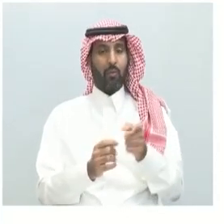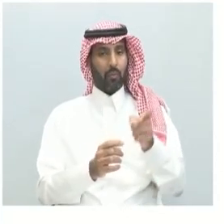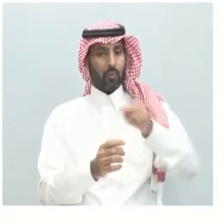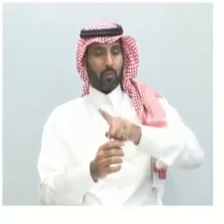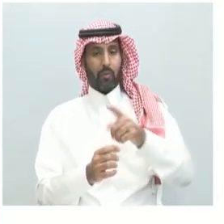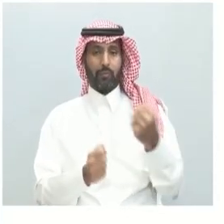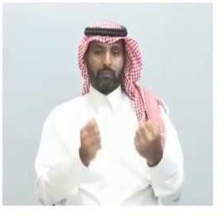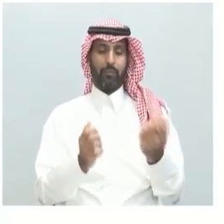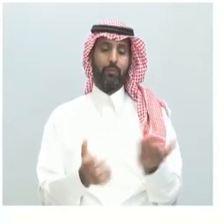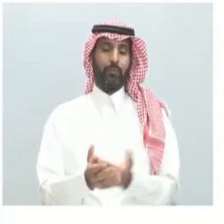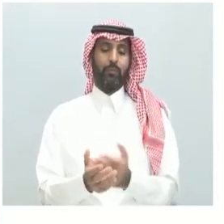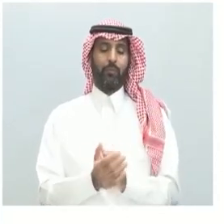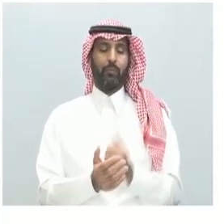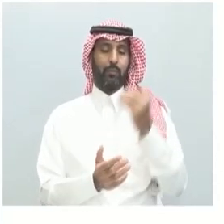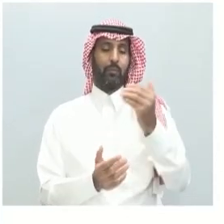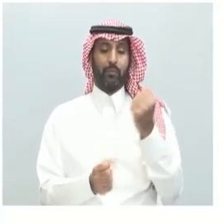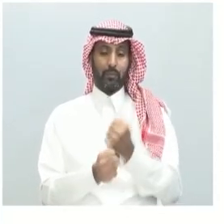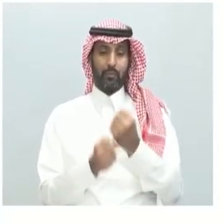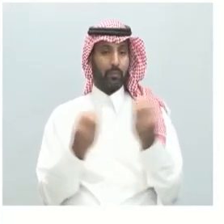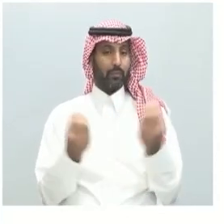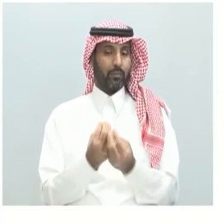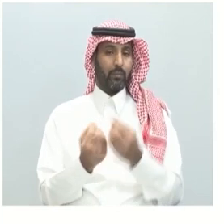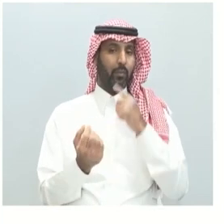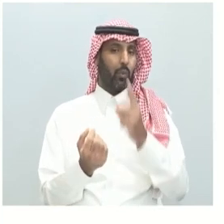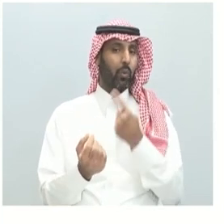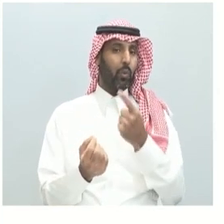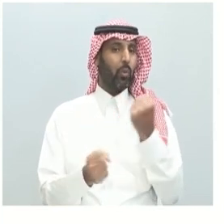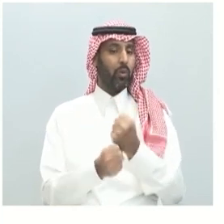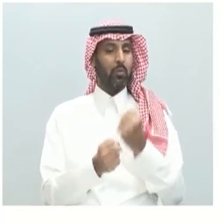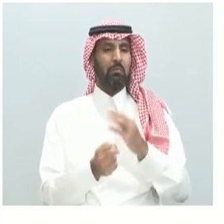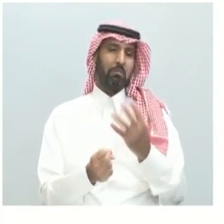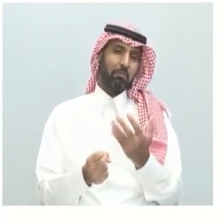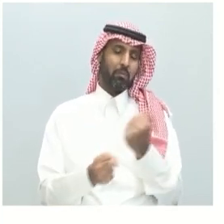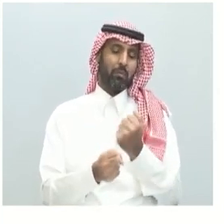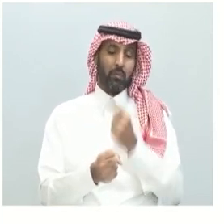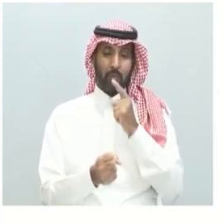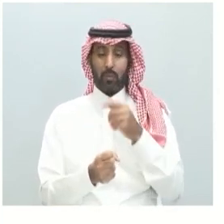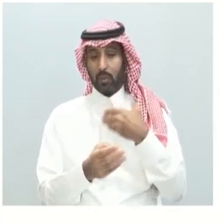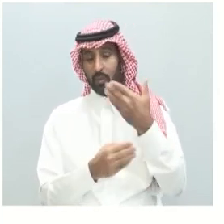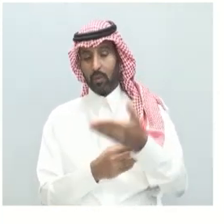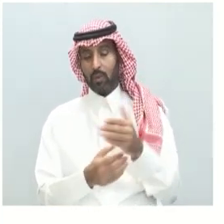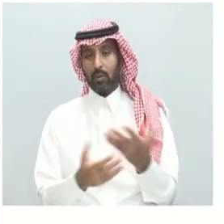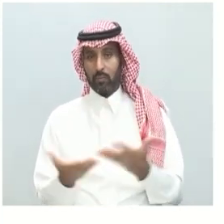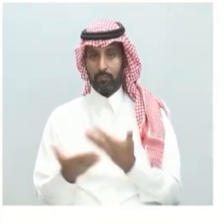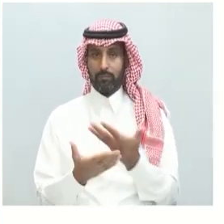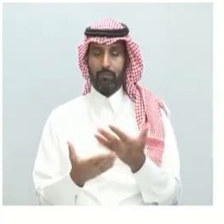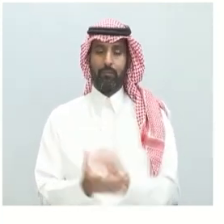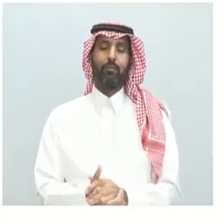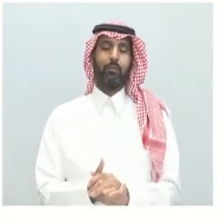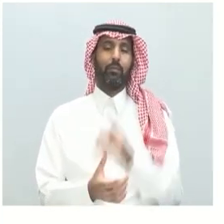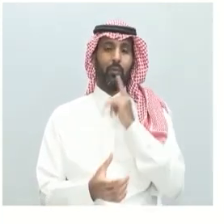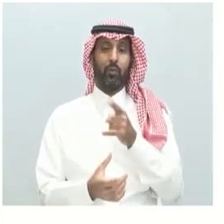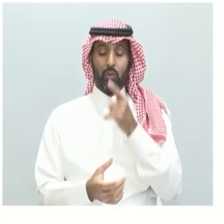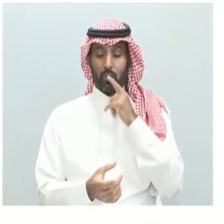Exercise D here with a partner, work with a partner, say what will or might happen in the following situations. If you